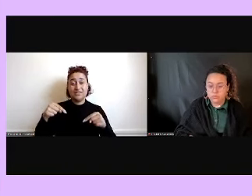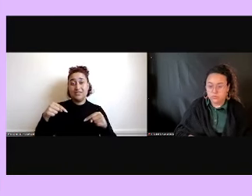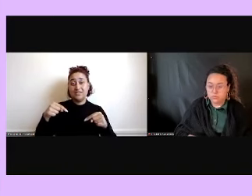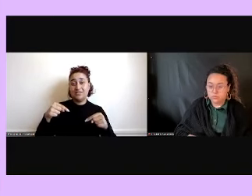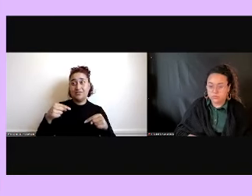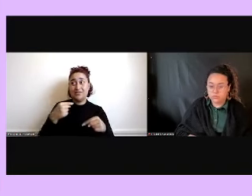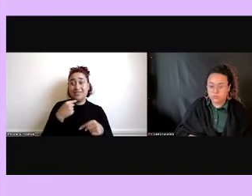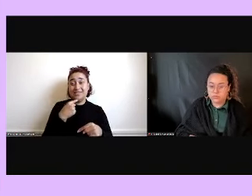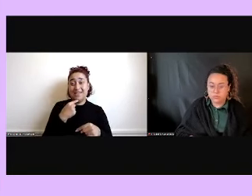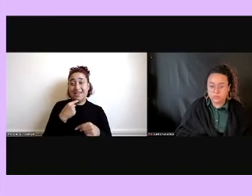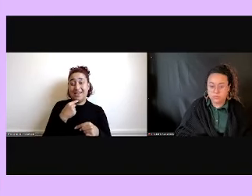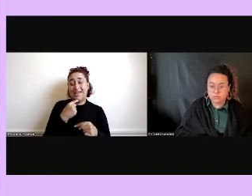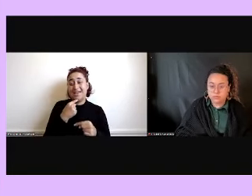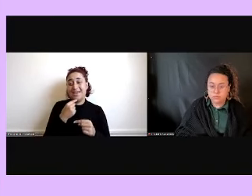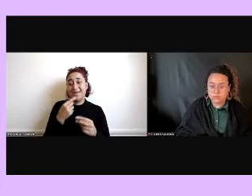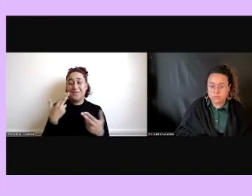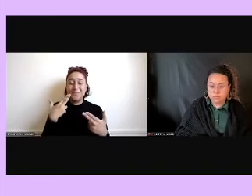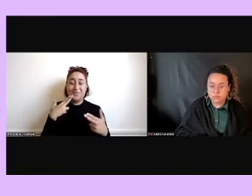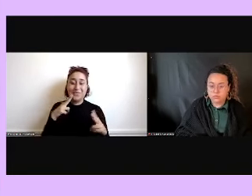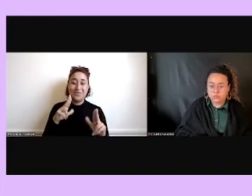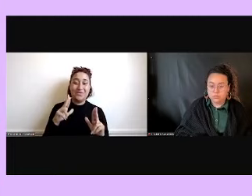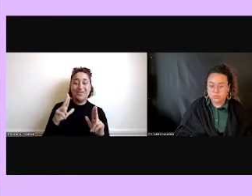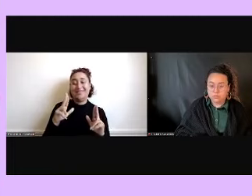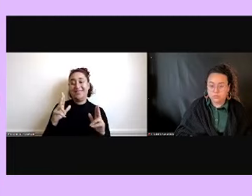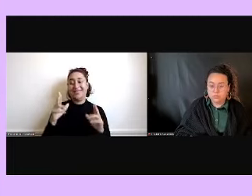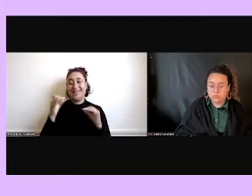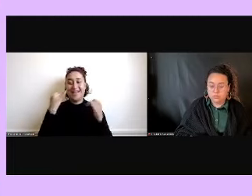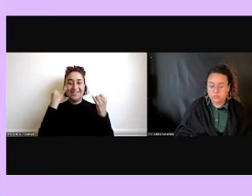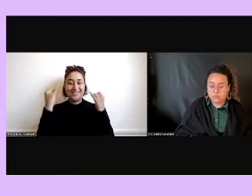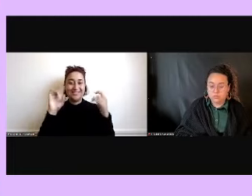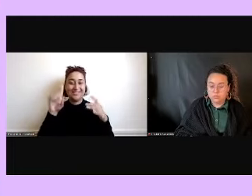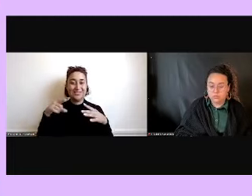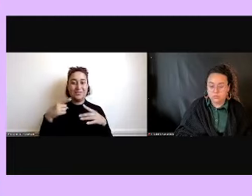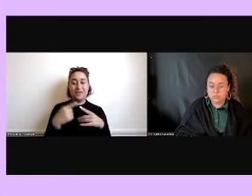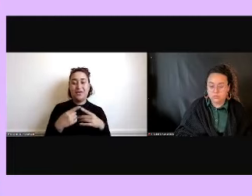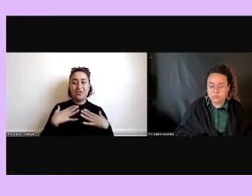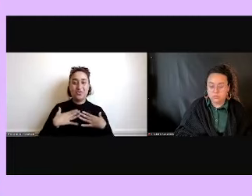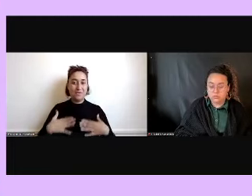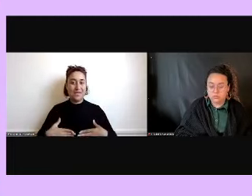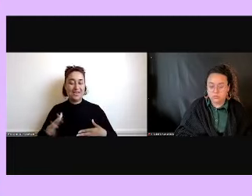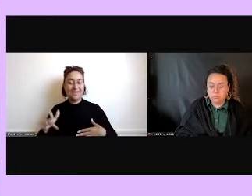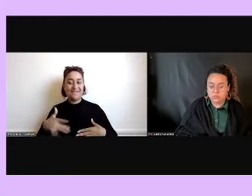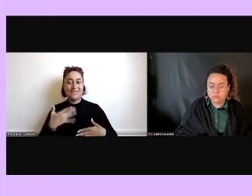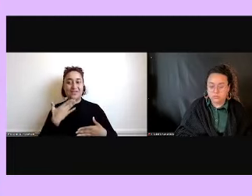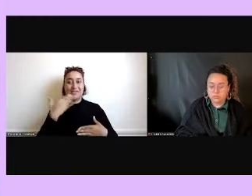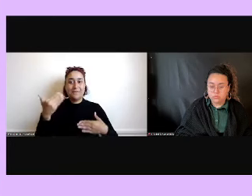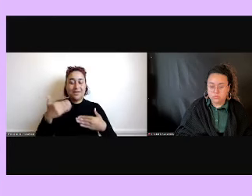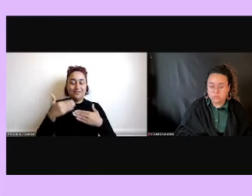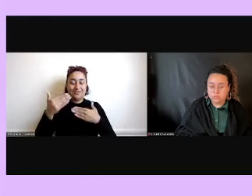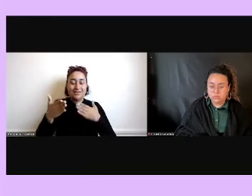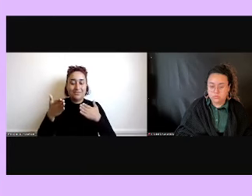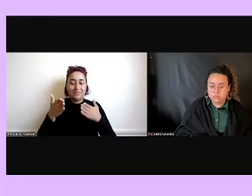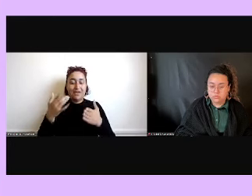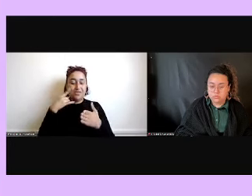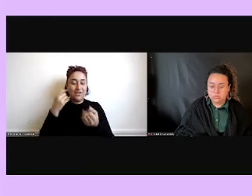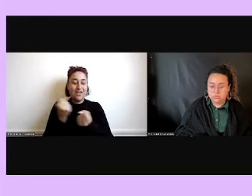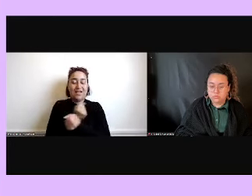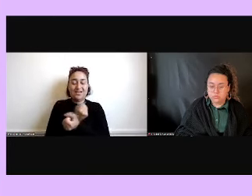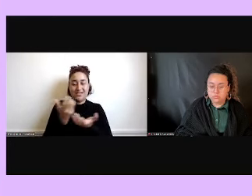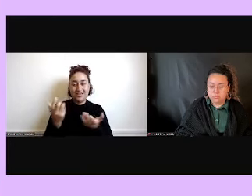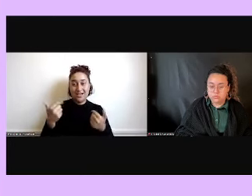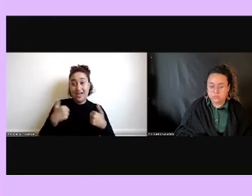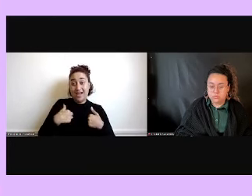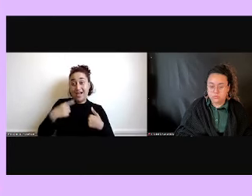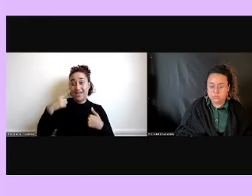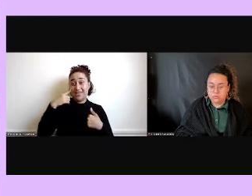say, pure-hearted ideas that are about humanity feels like the best next path for anything, I think,